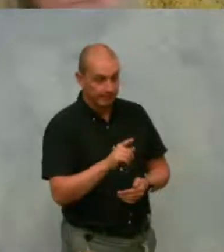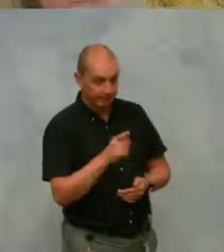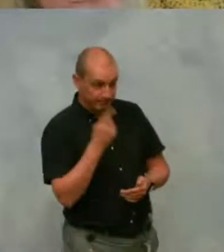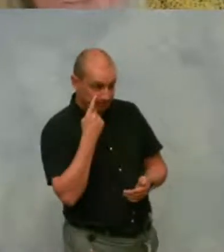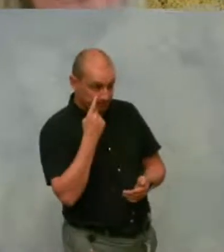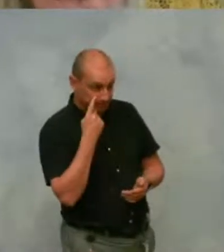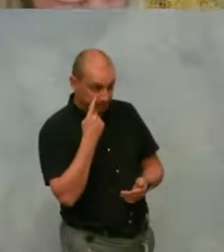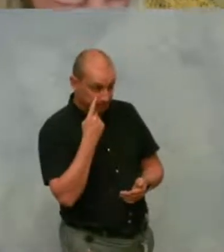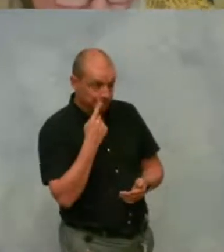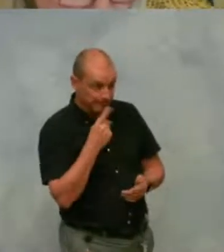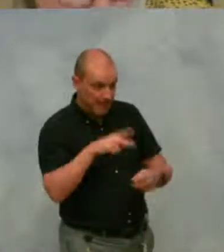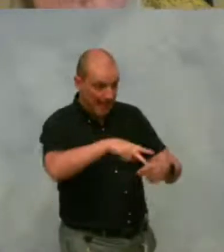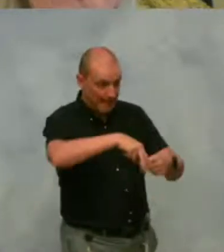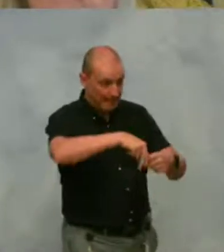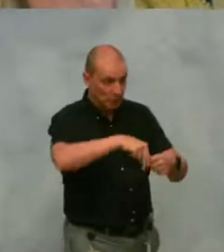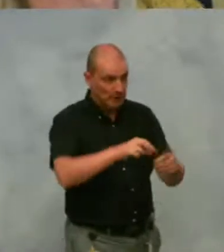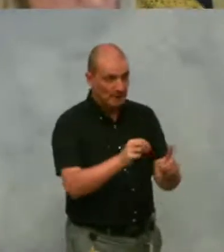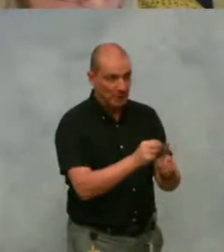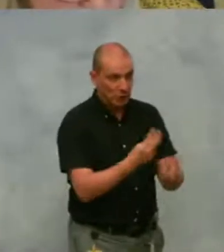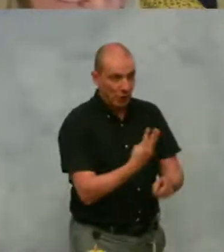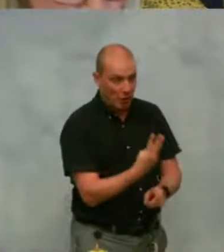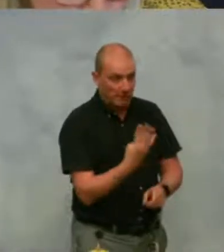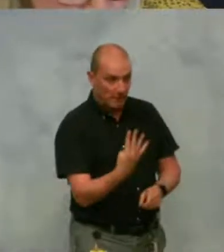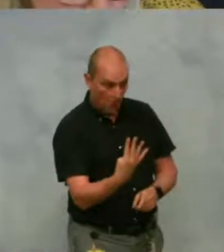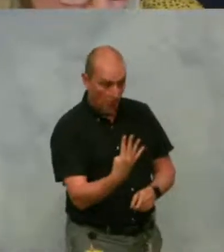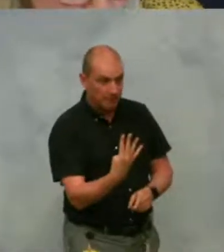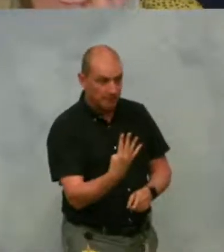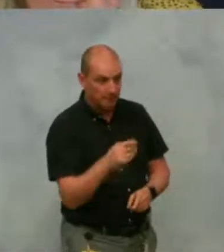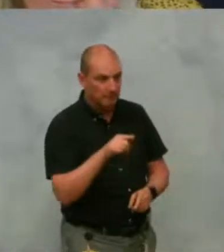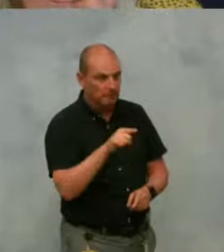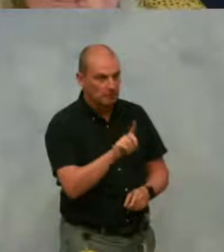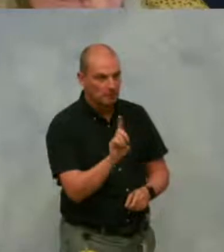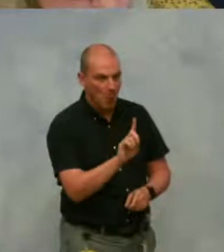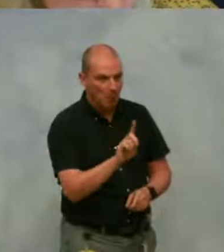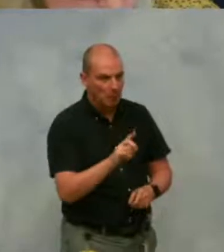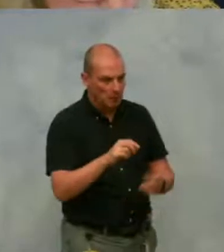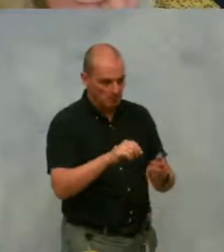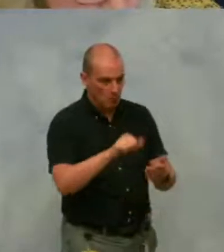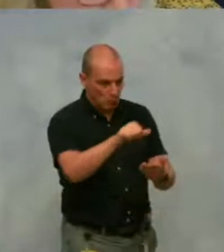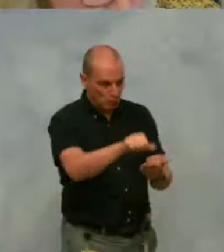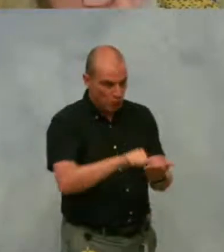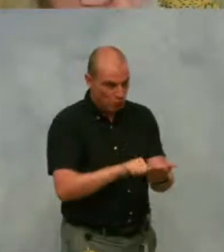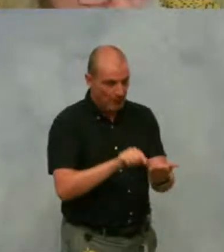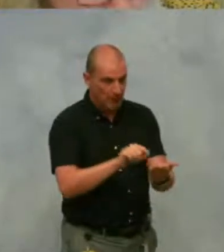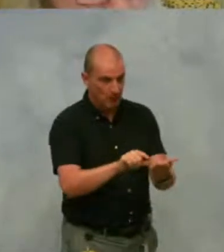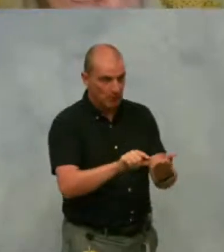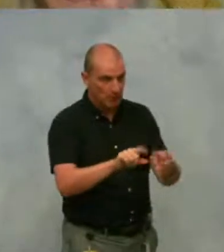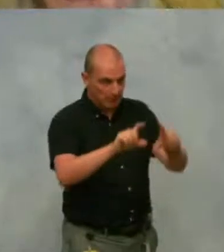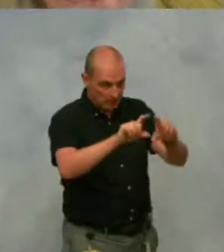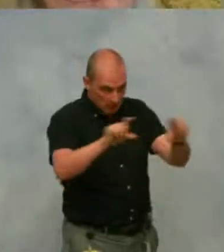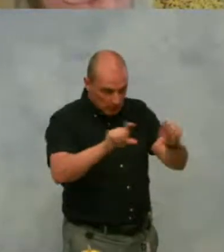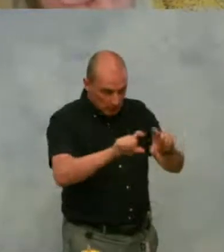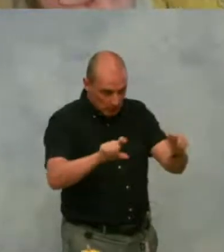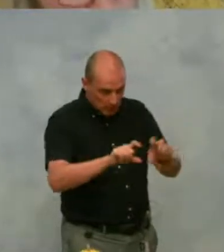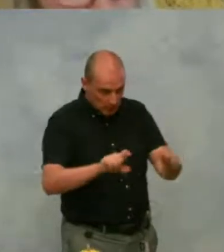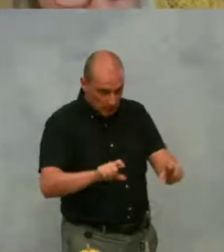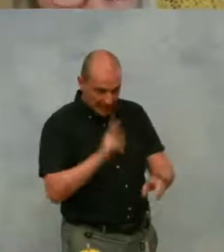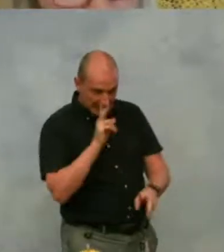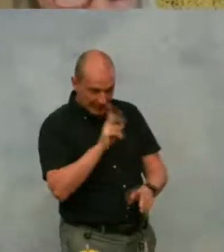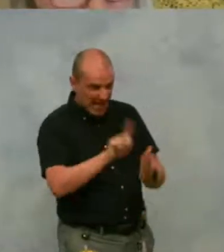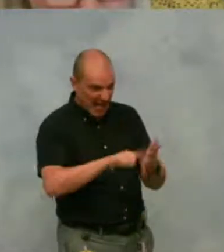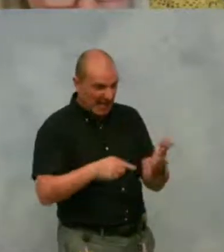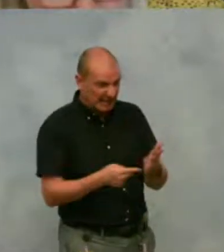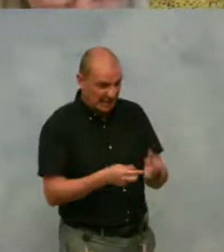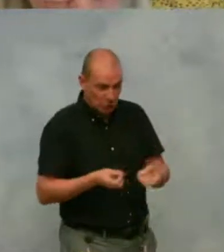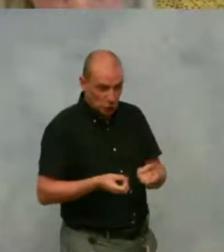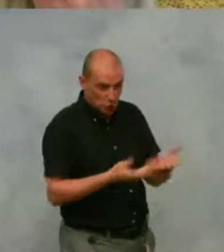on page 34, and that's a breakdown of the programme for the year, which, as I explained, is all in relation to IT services. So again, Chair asking